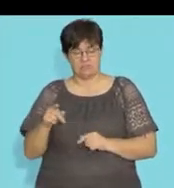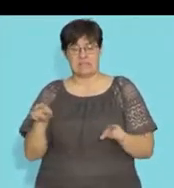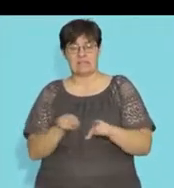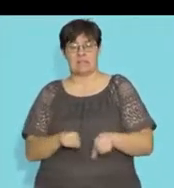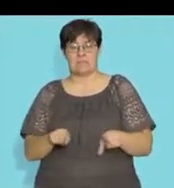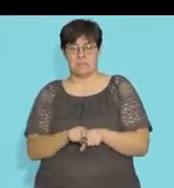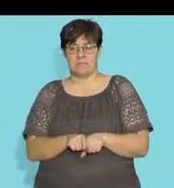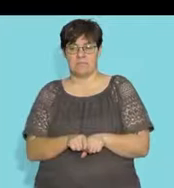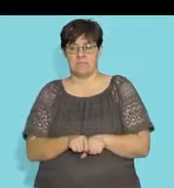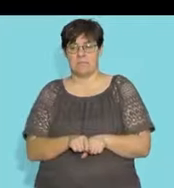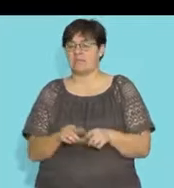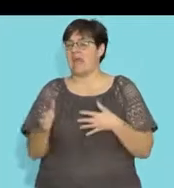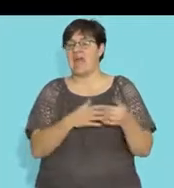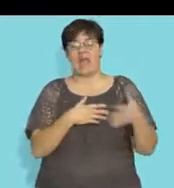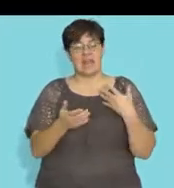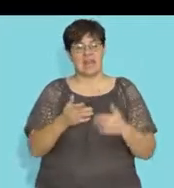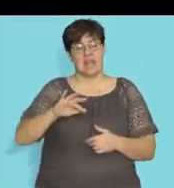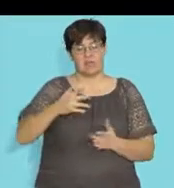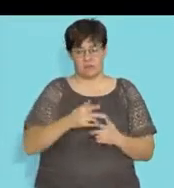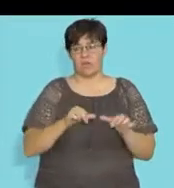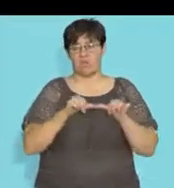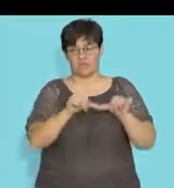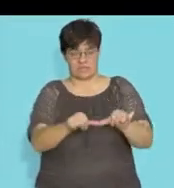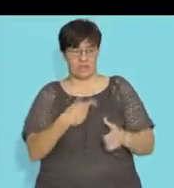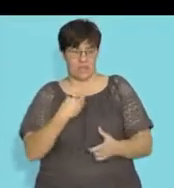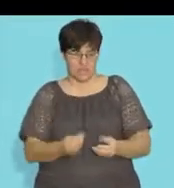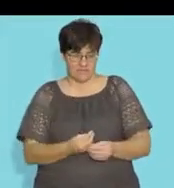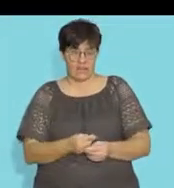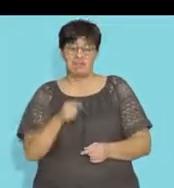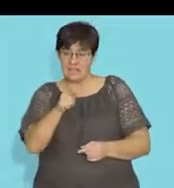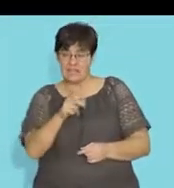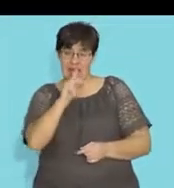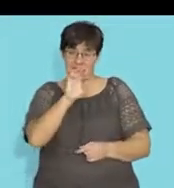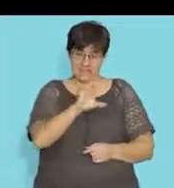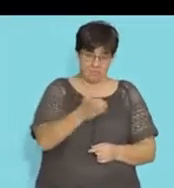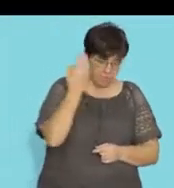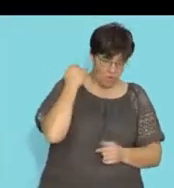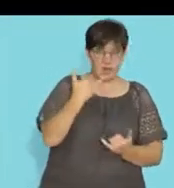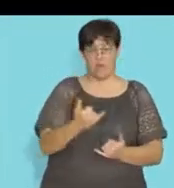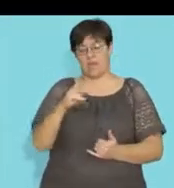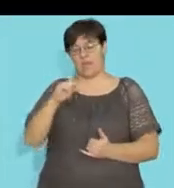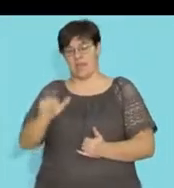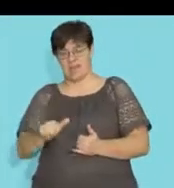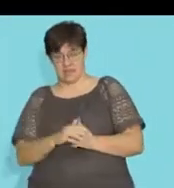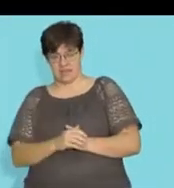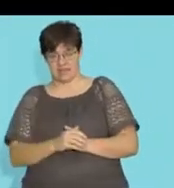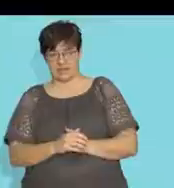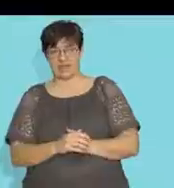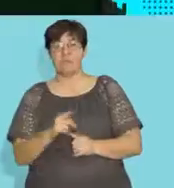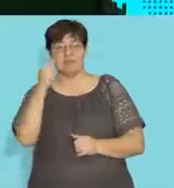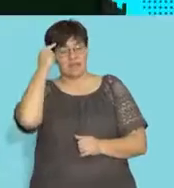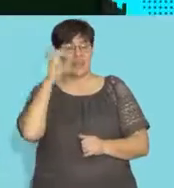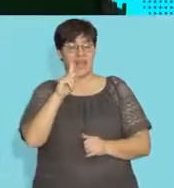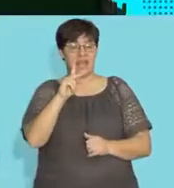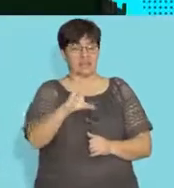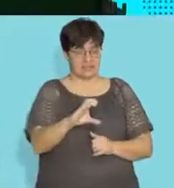the same as any equilibrium constant that we called Kc before. Remember, if you think in terms of